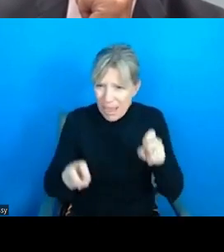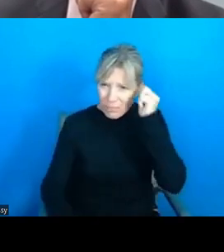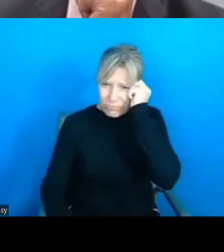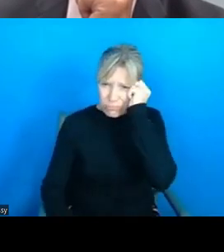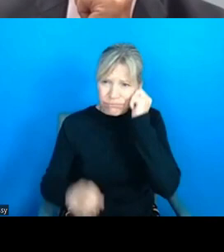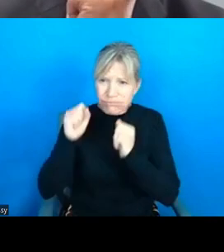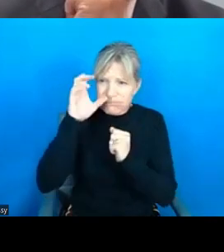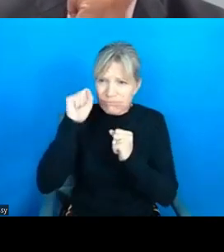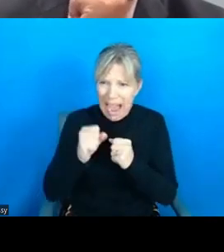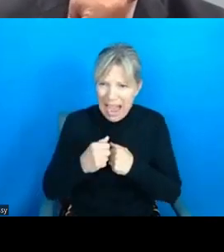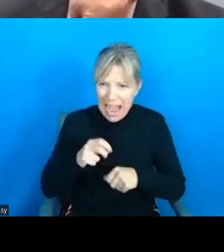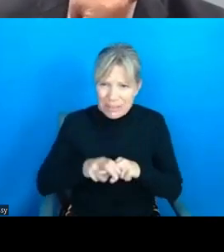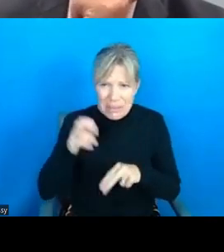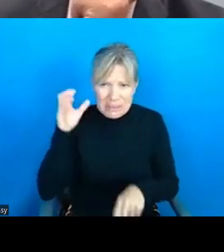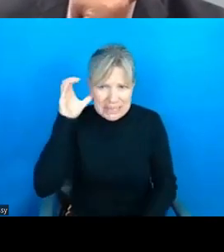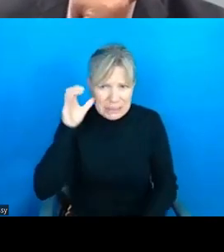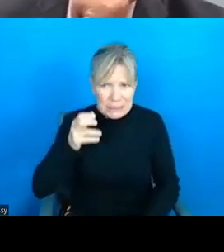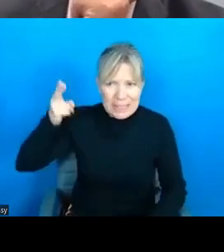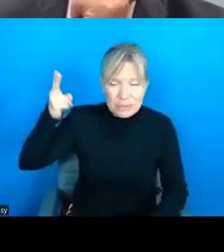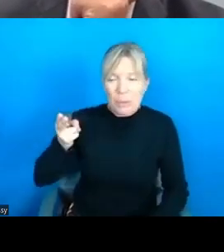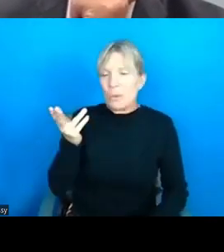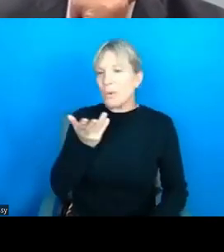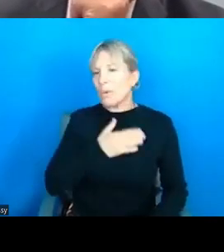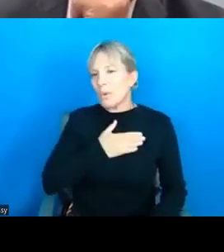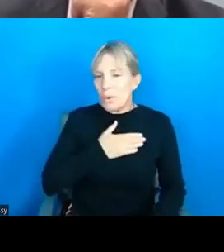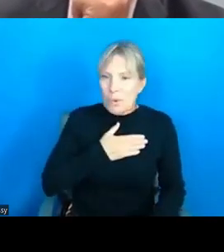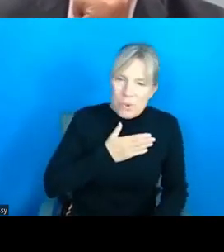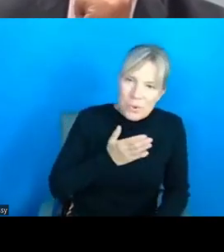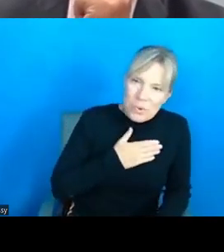I sit here and I listen to some of the history, I